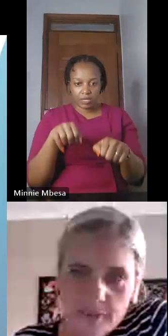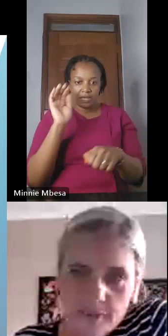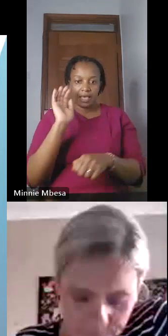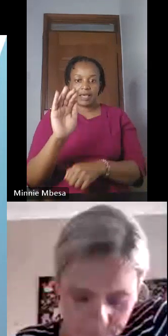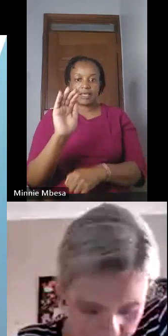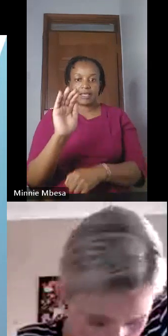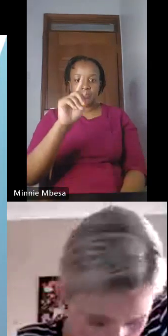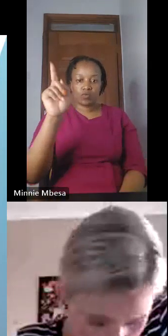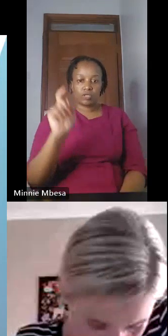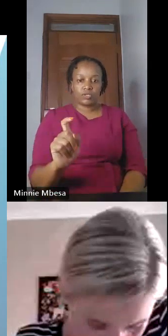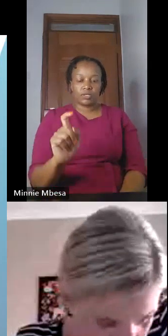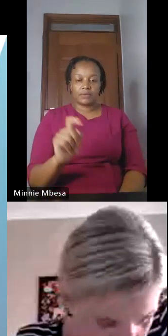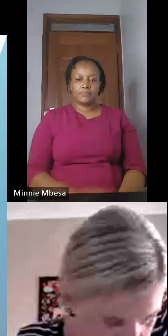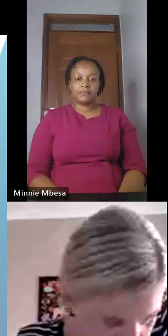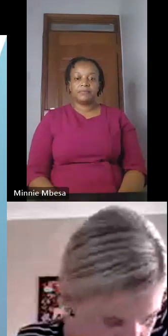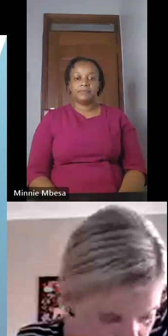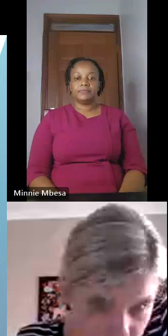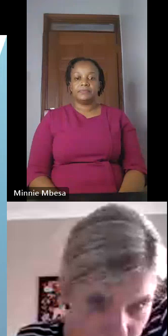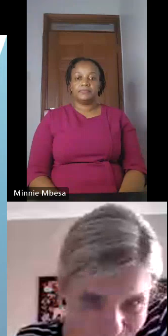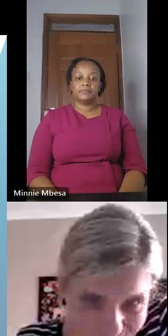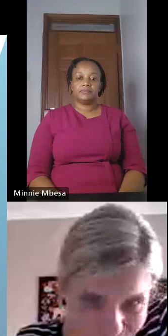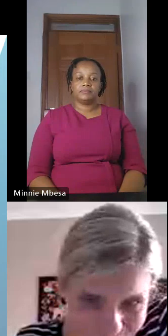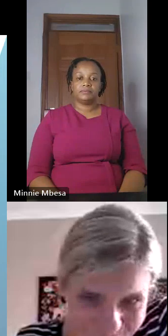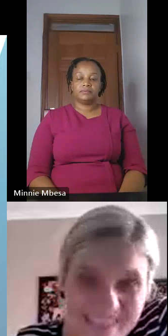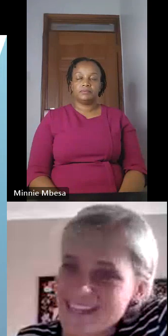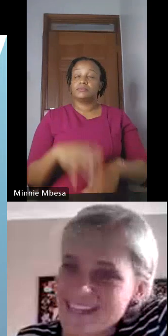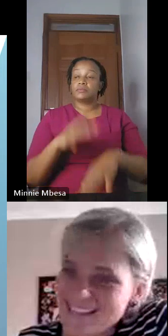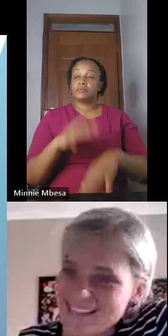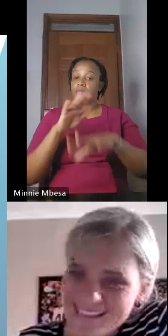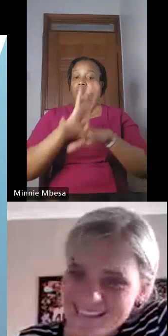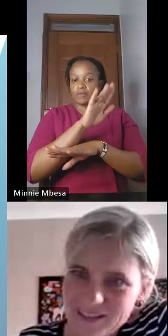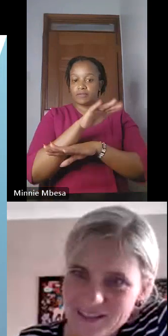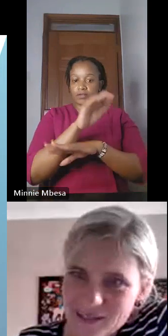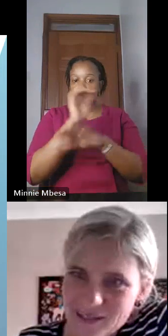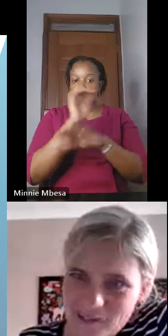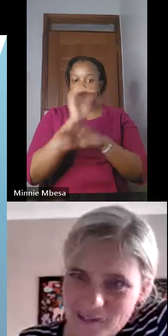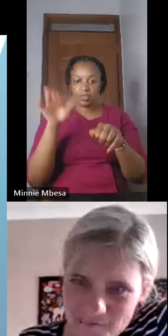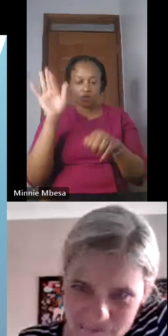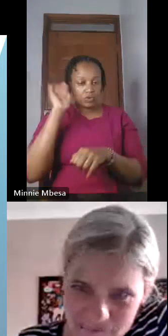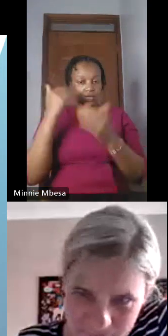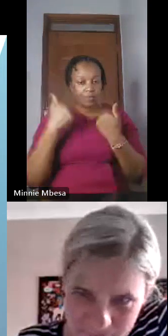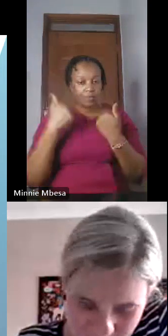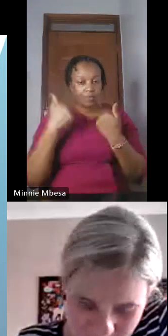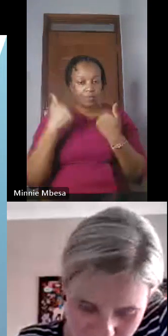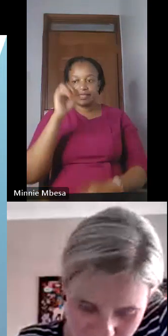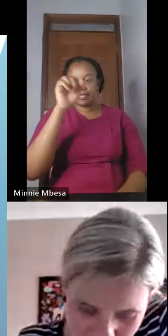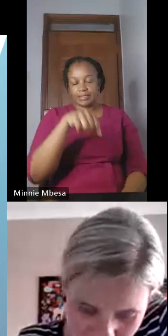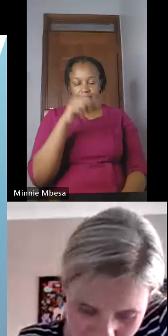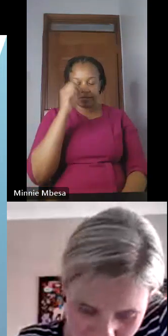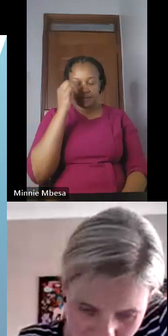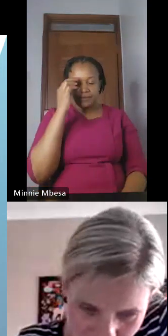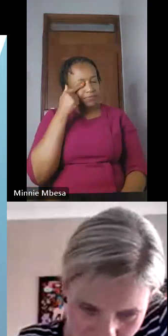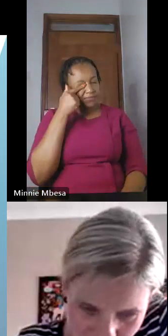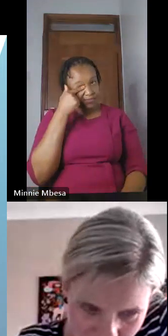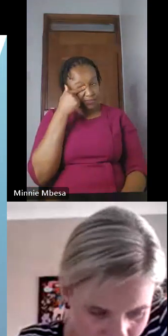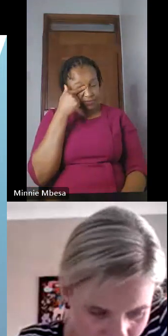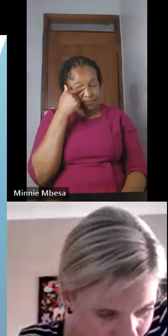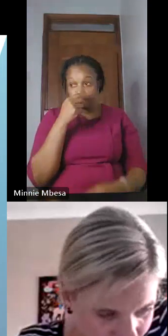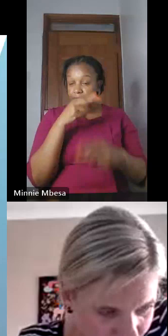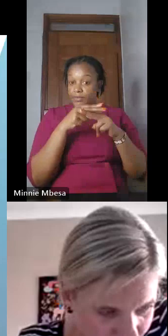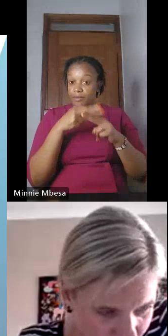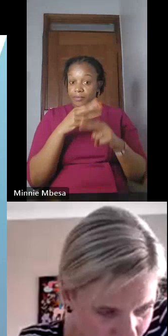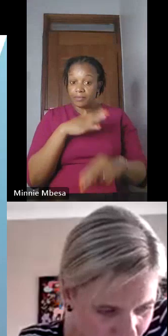question? Good afternoon. Can you hear me? Yes, clearly. Thank you, Tsepo. Yeah, this is Tepo from